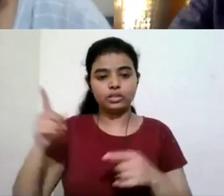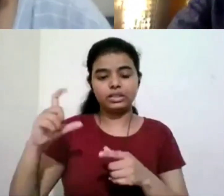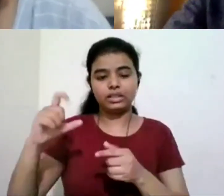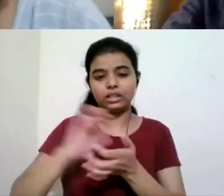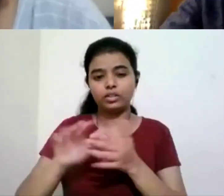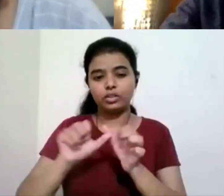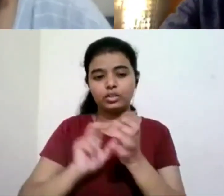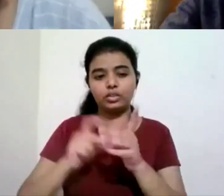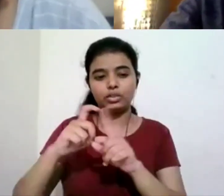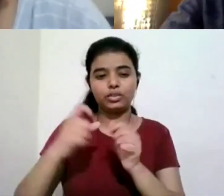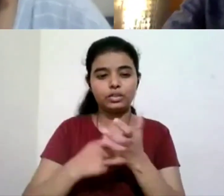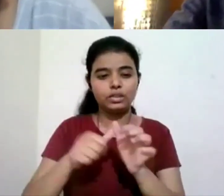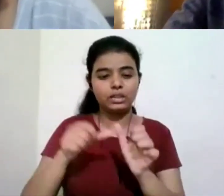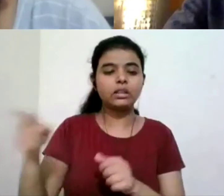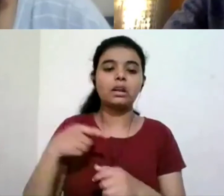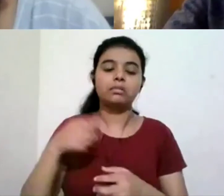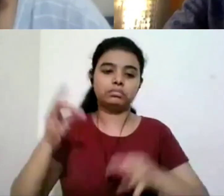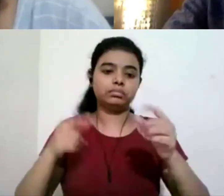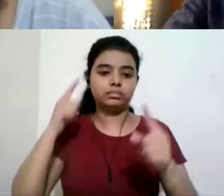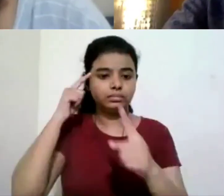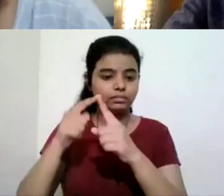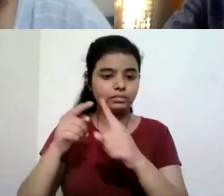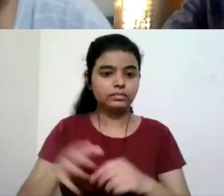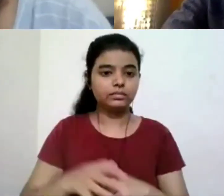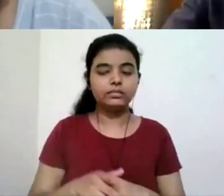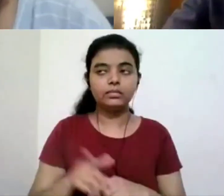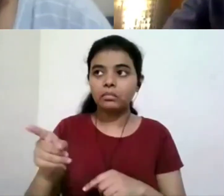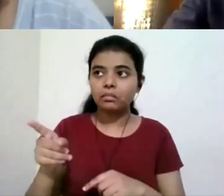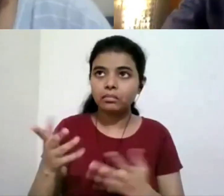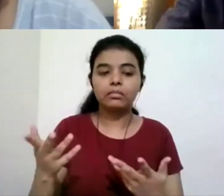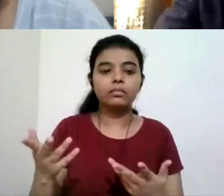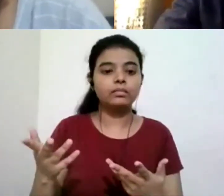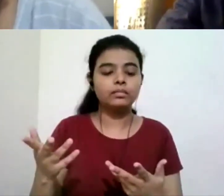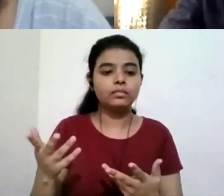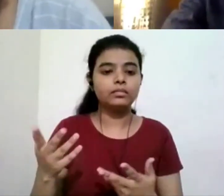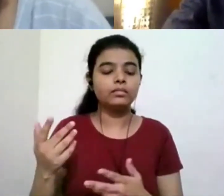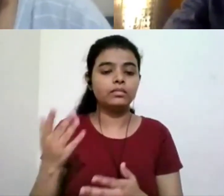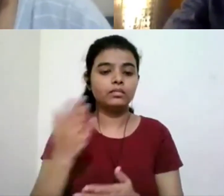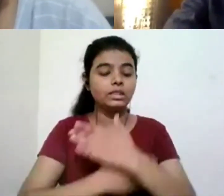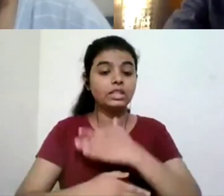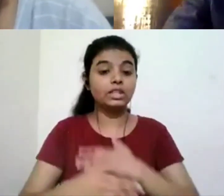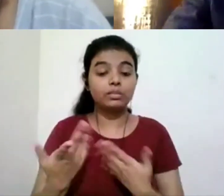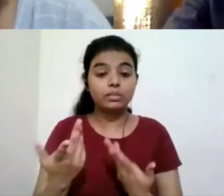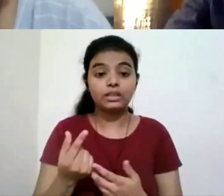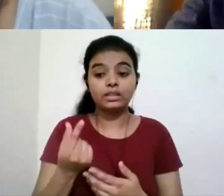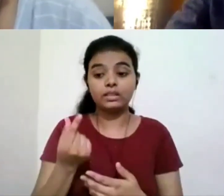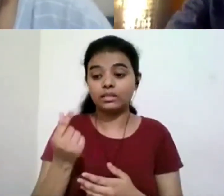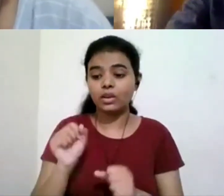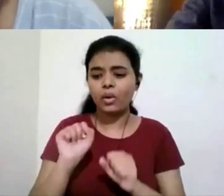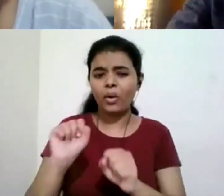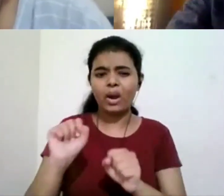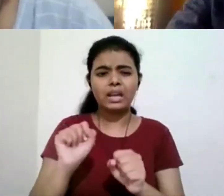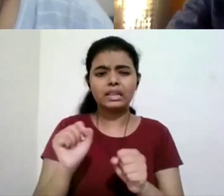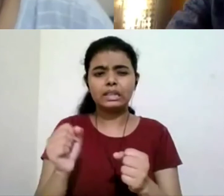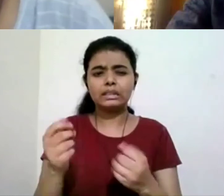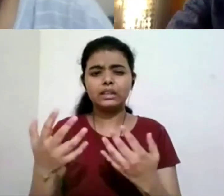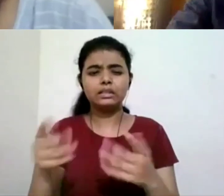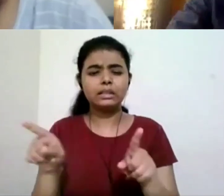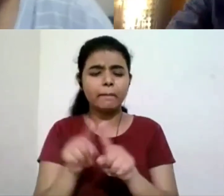he's masking the disability cause. He is using the disability cause to mask his other